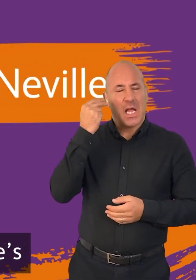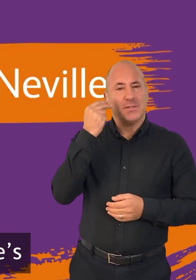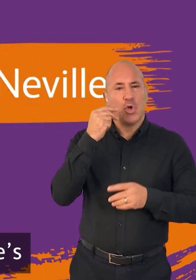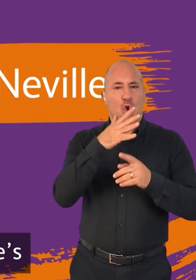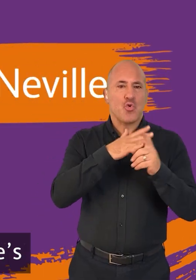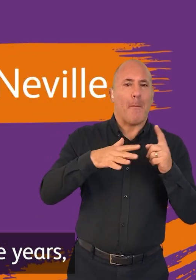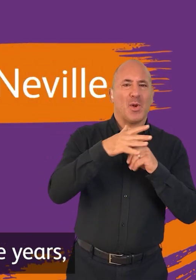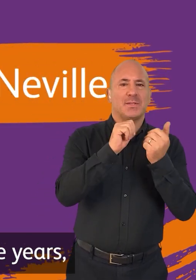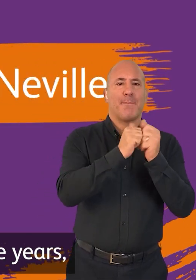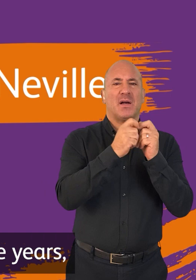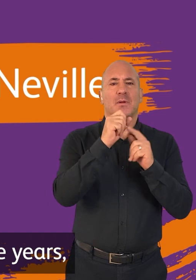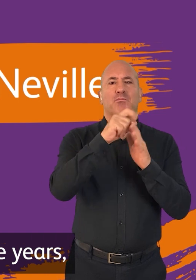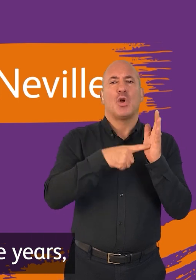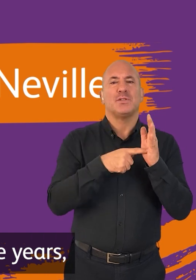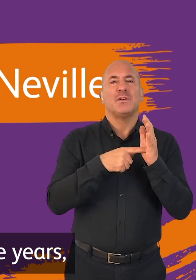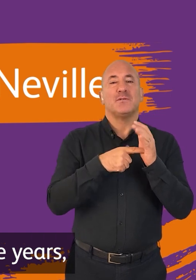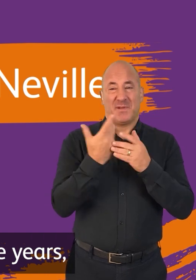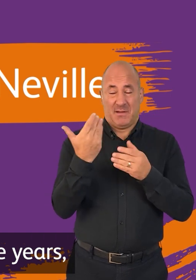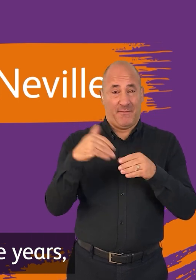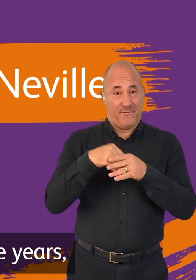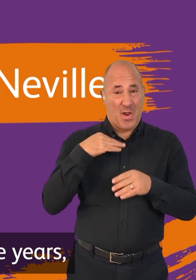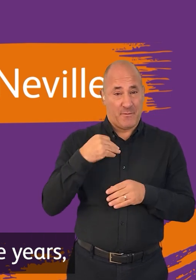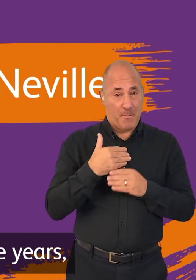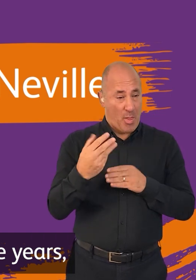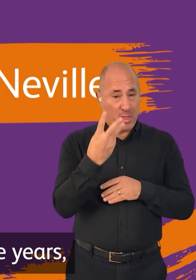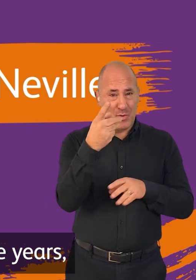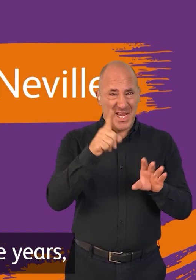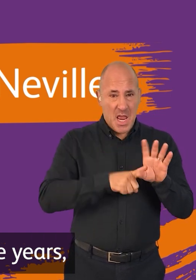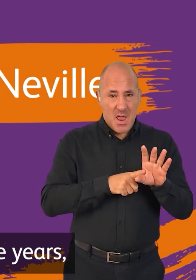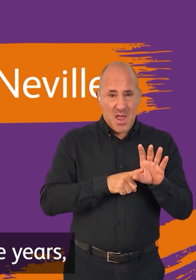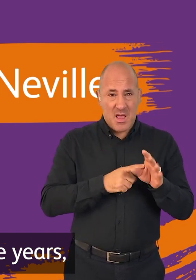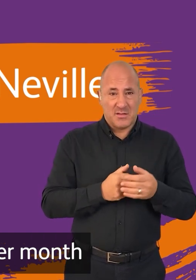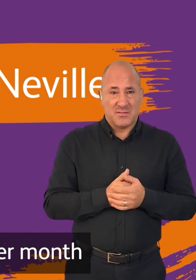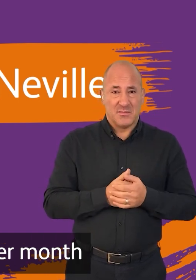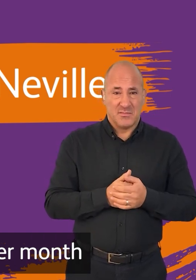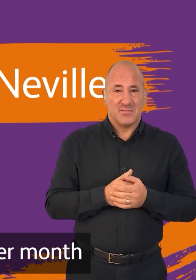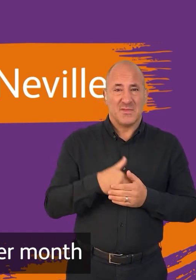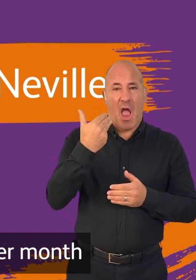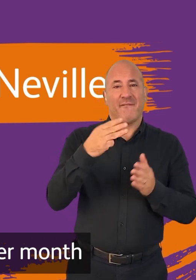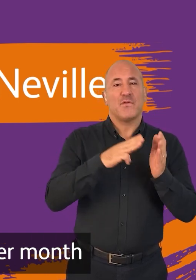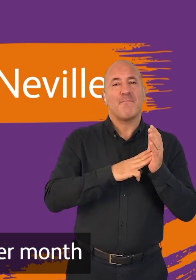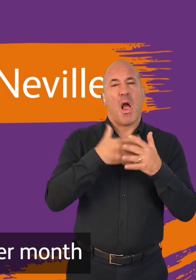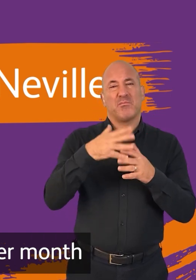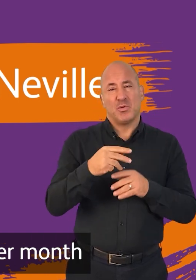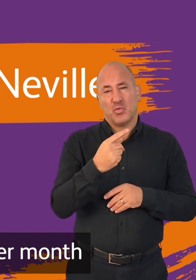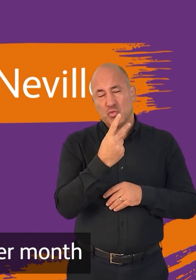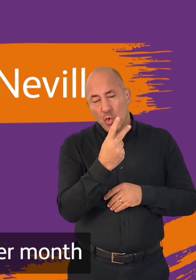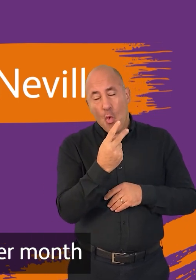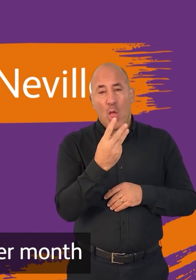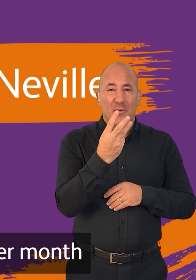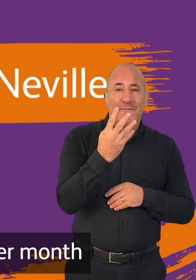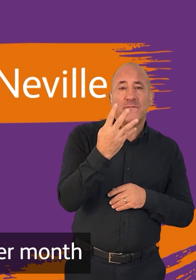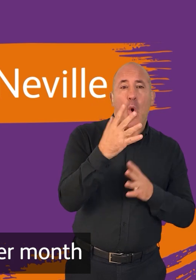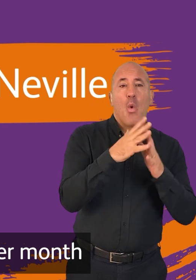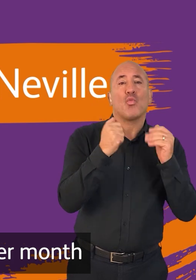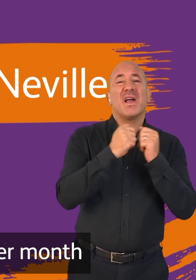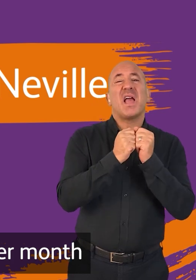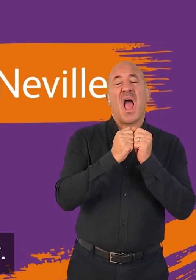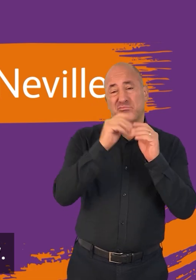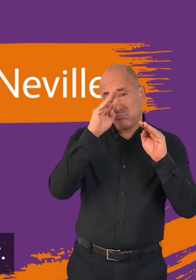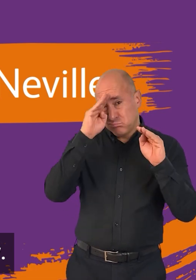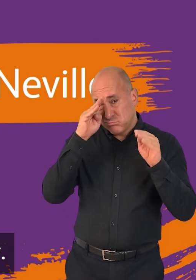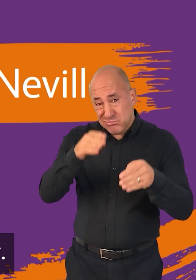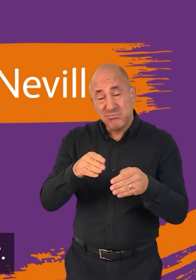Sophie has volunteered with Sense's Community Buddying Project for over 3 years, giving up between 2 and 4 weekends per